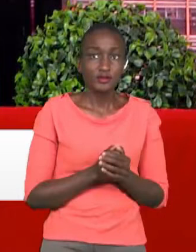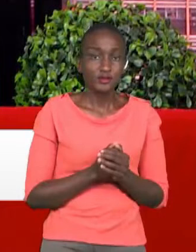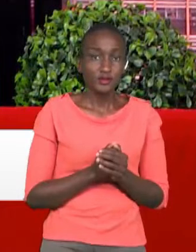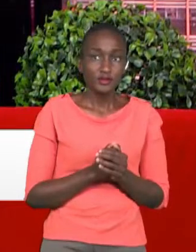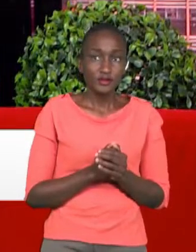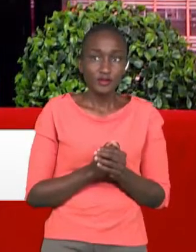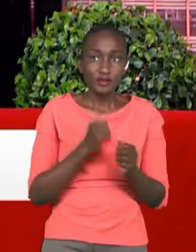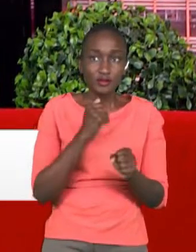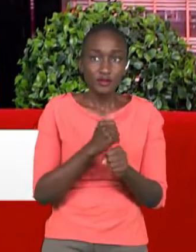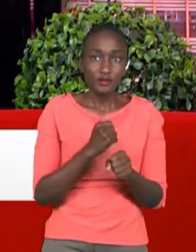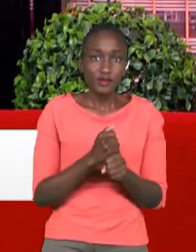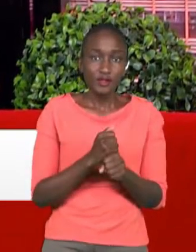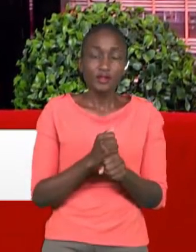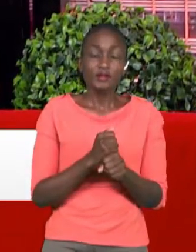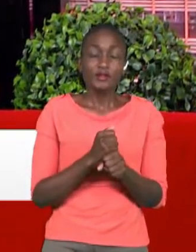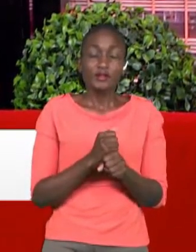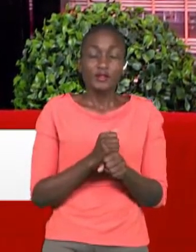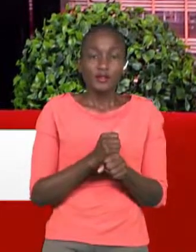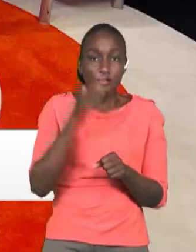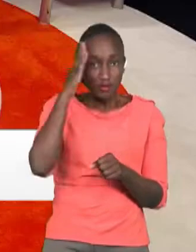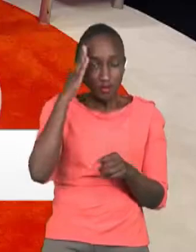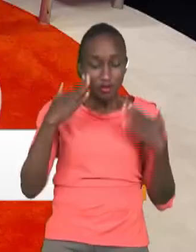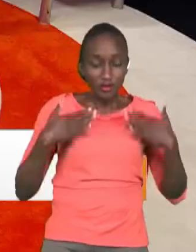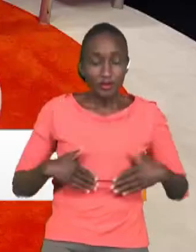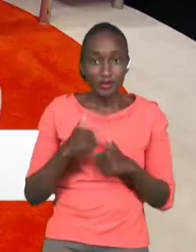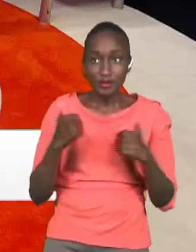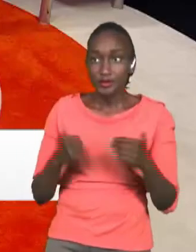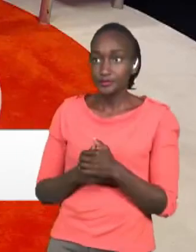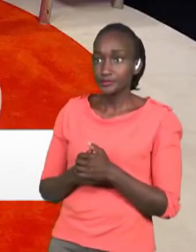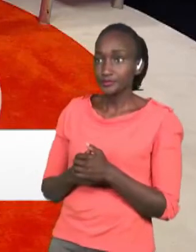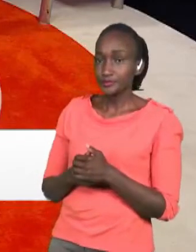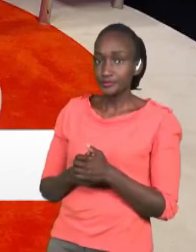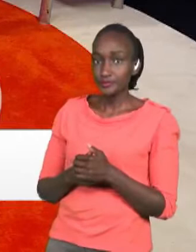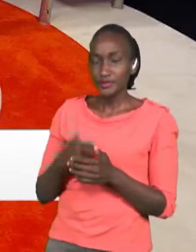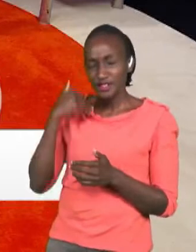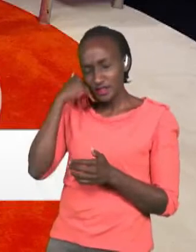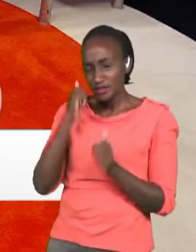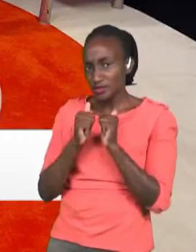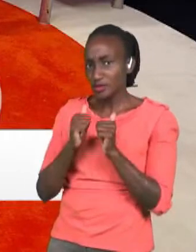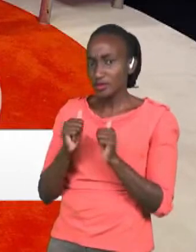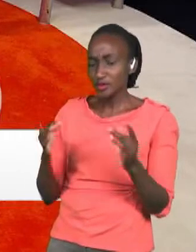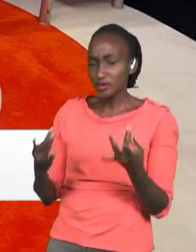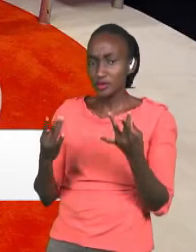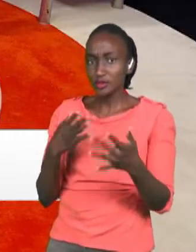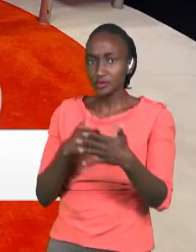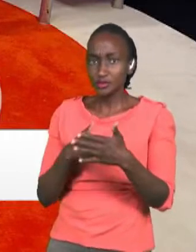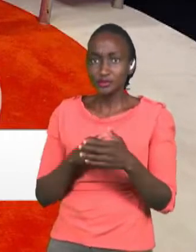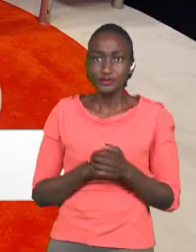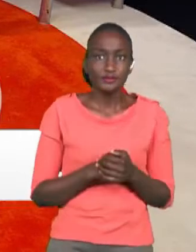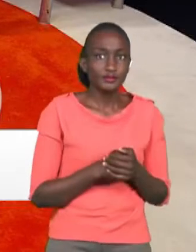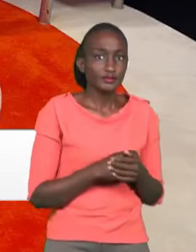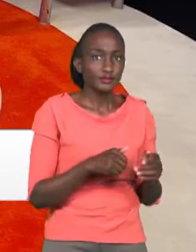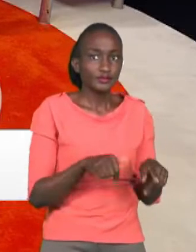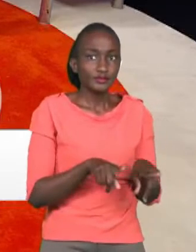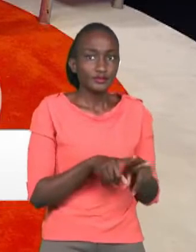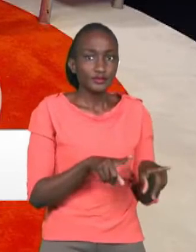have to listen to your body. Yeah. What diseases does yoga help combat or alleviate? Yes, like chronic